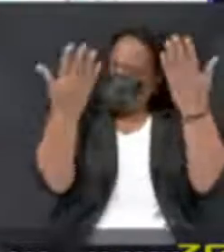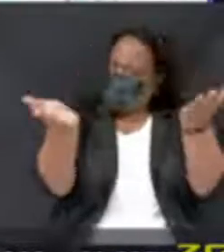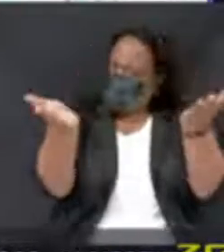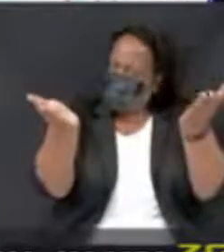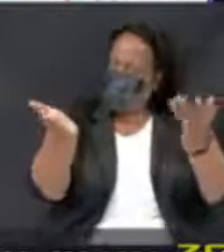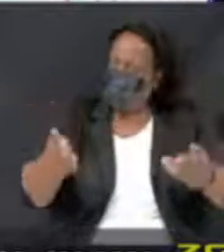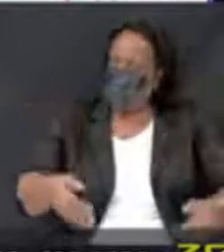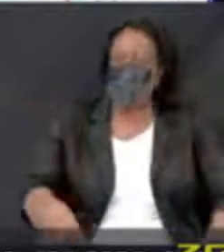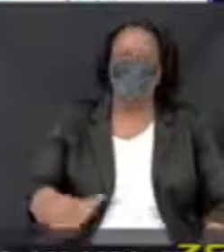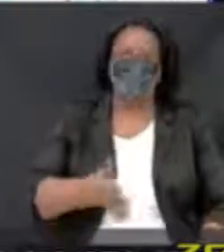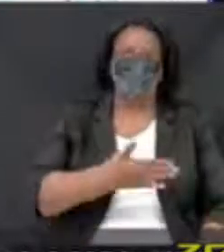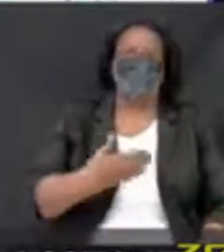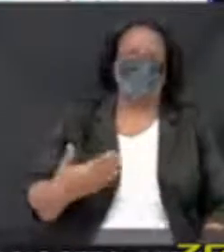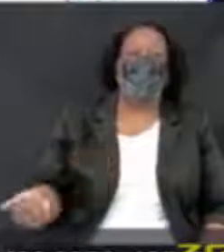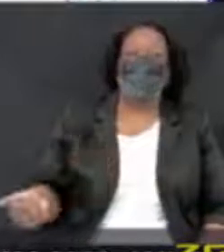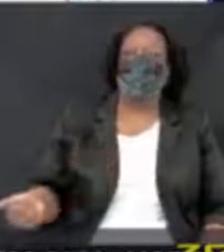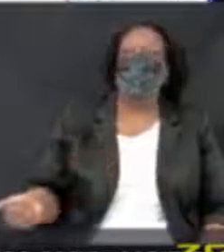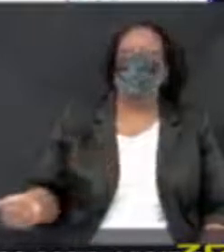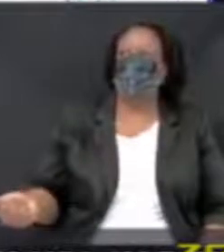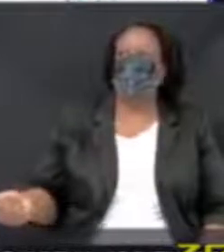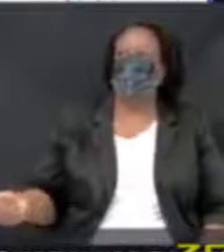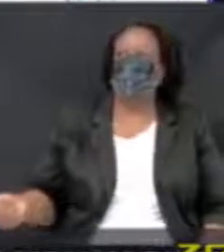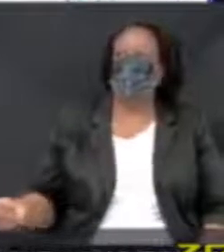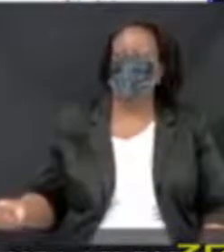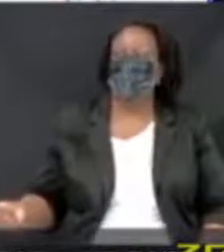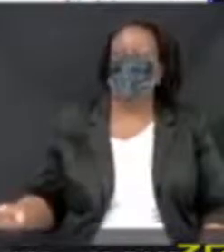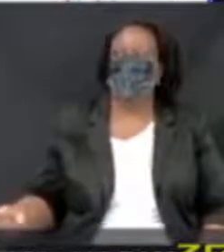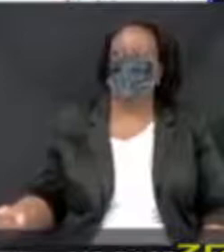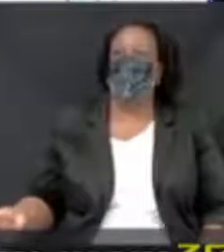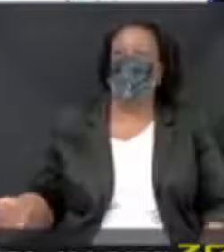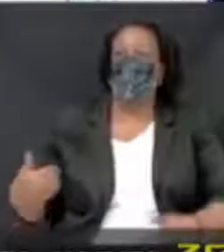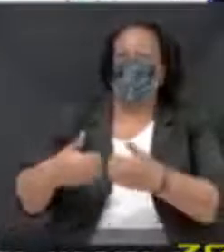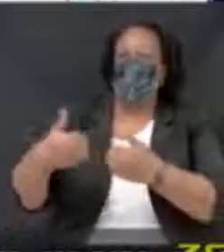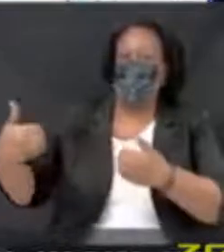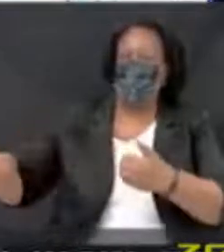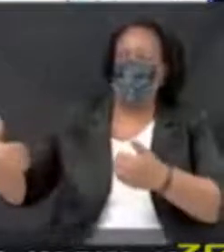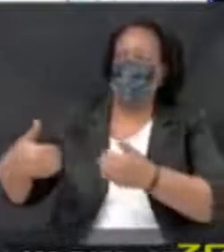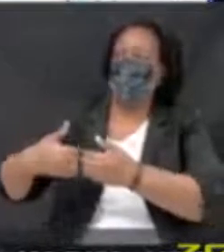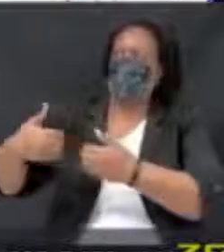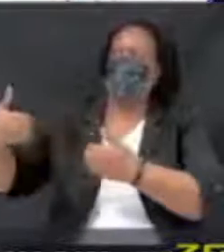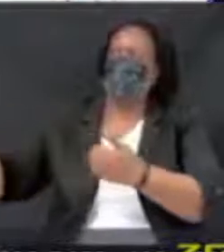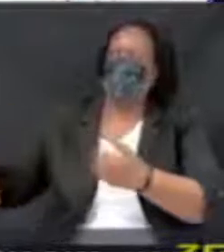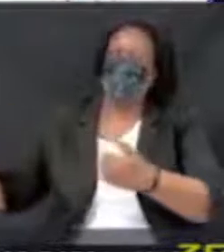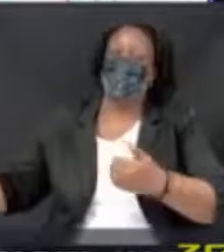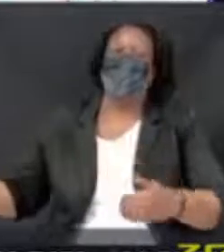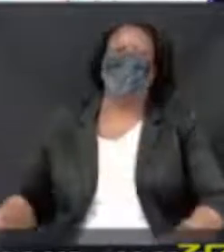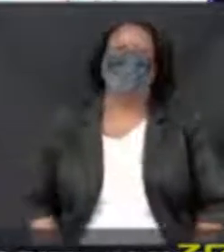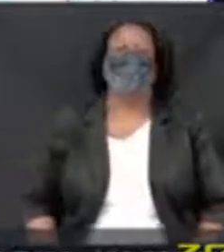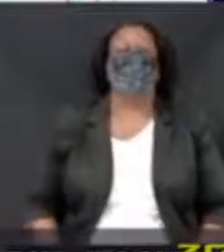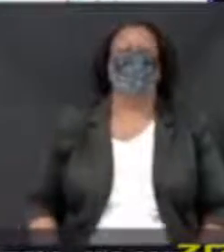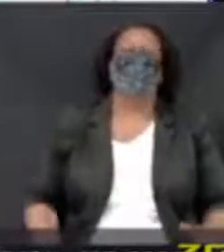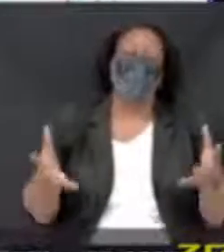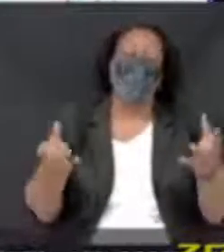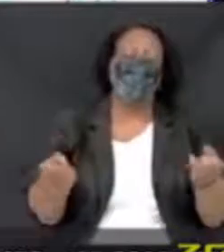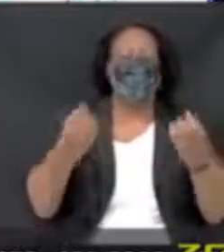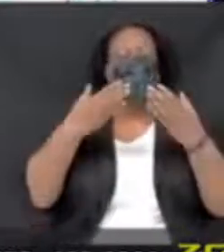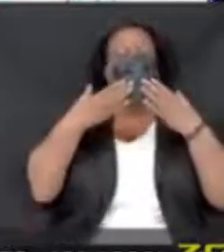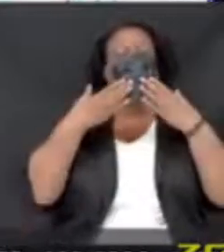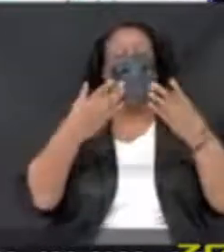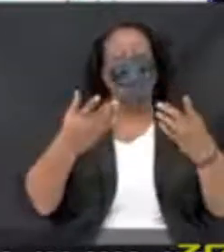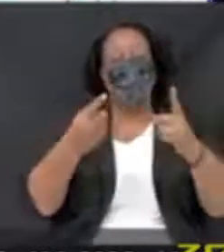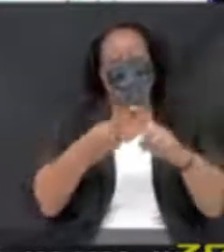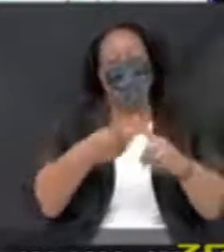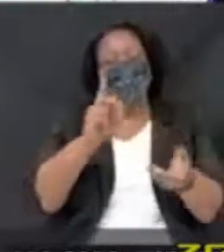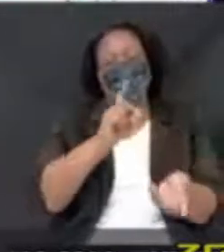didn't even know he had a second Calypso, and so on. But Dr. Wilkinson, thank you very much.